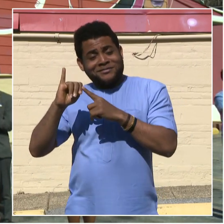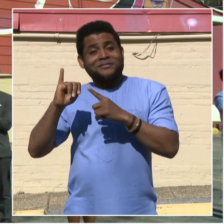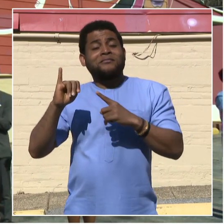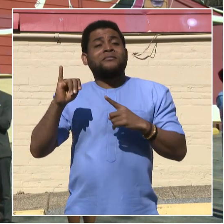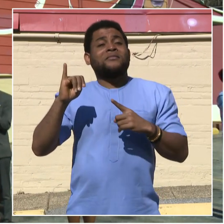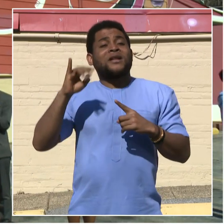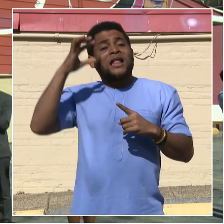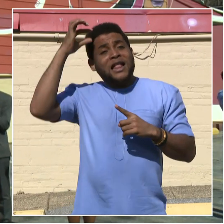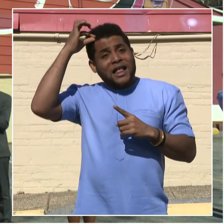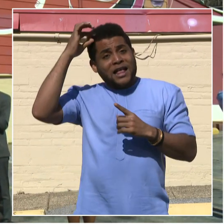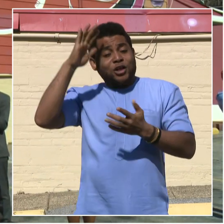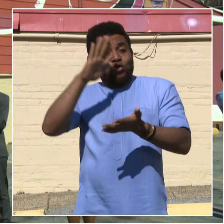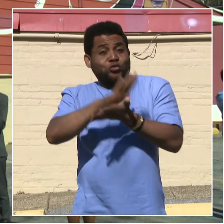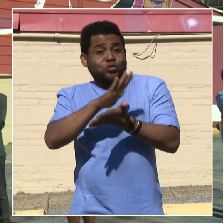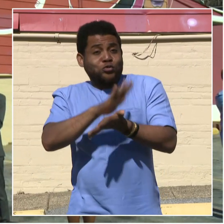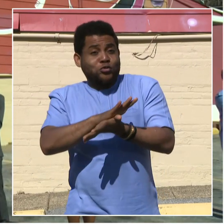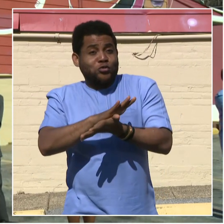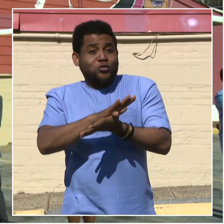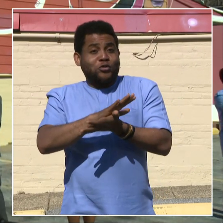soon.